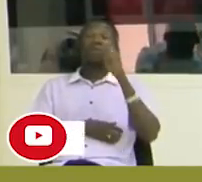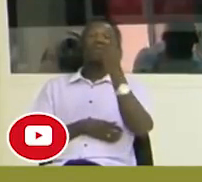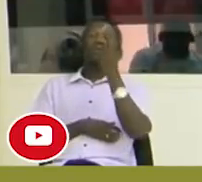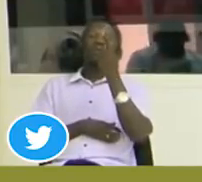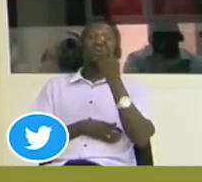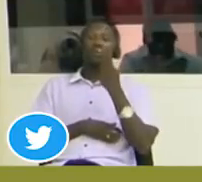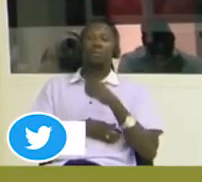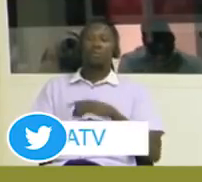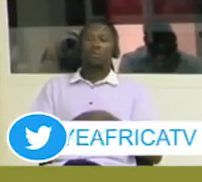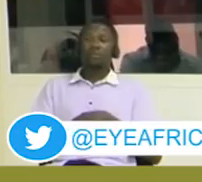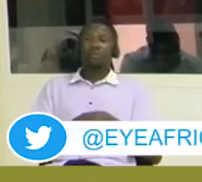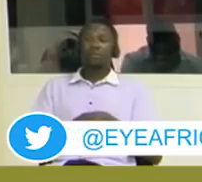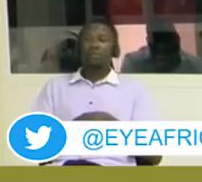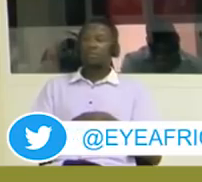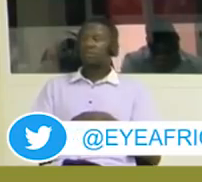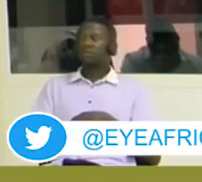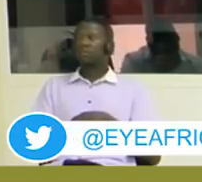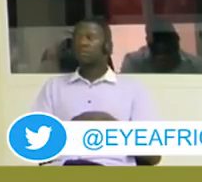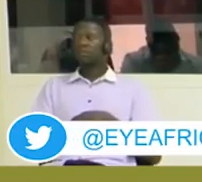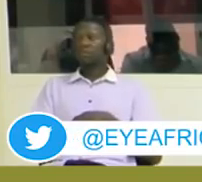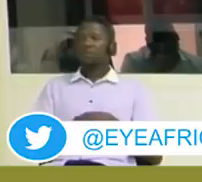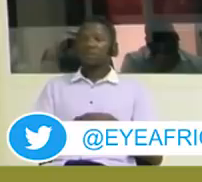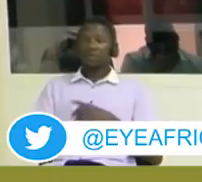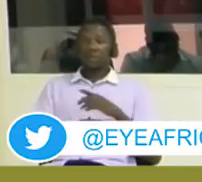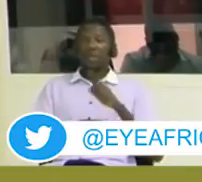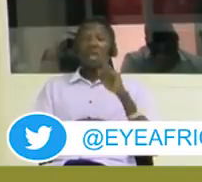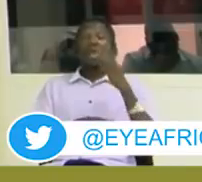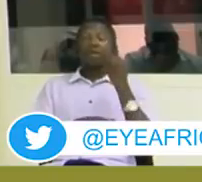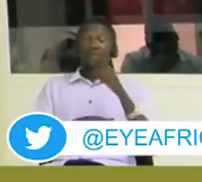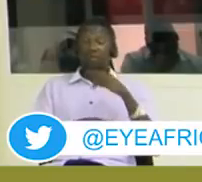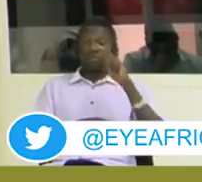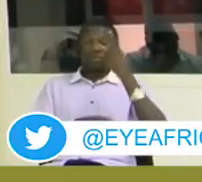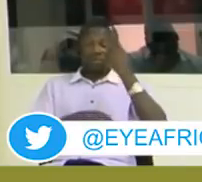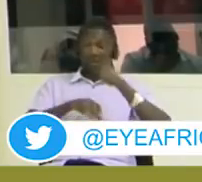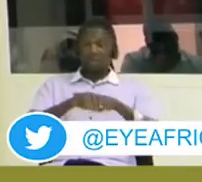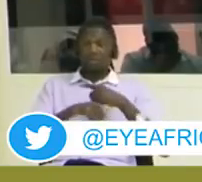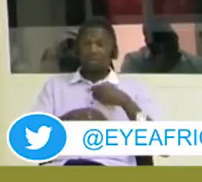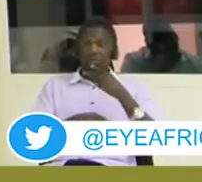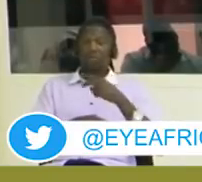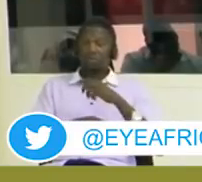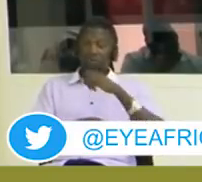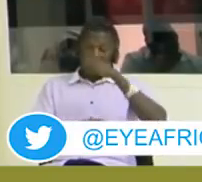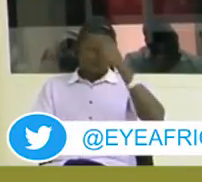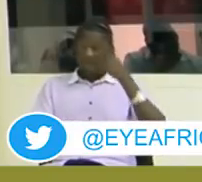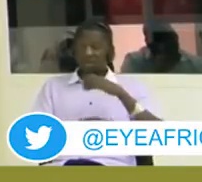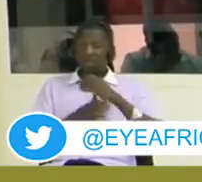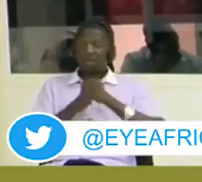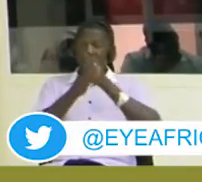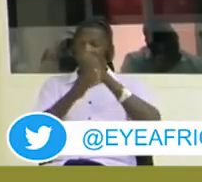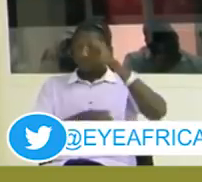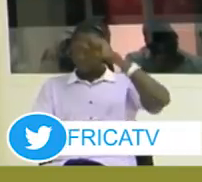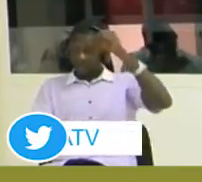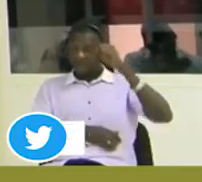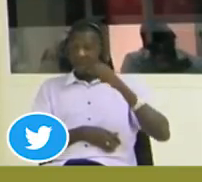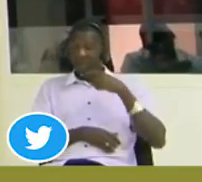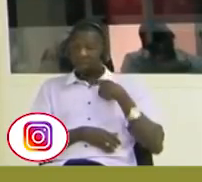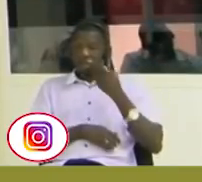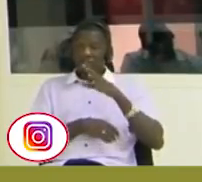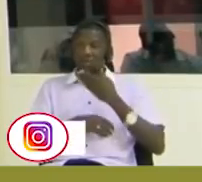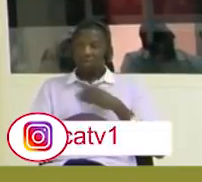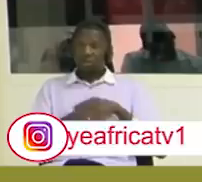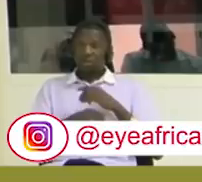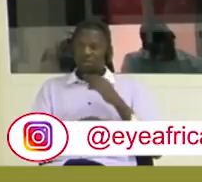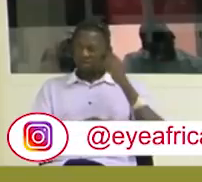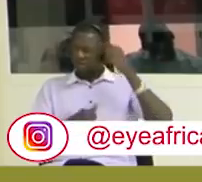said, it would have been memorable, wouldn't it? Because it was the first time you served as acting head of state. Wouldn't that be